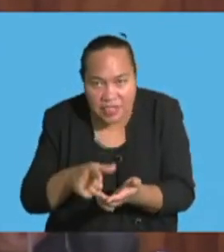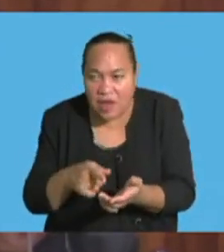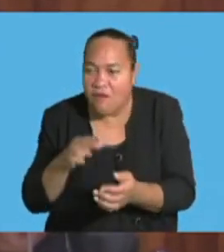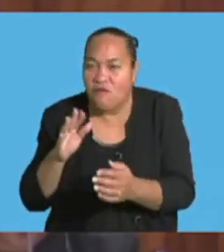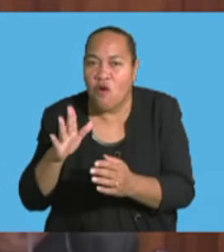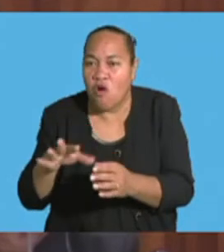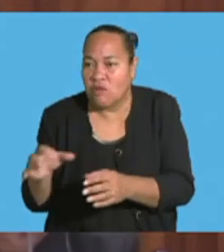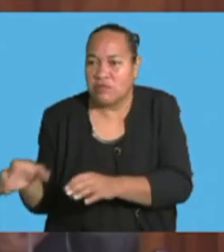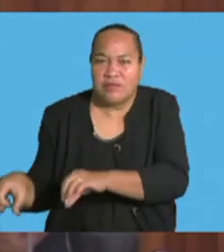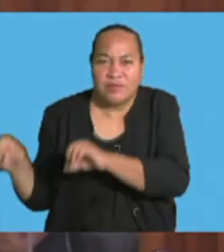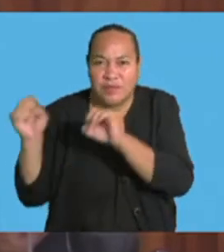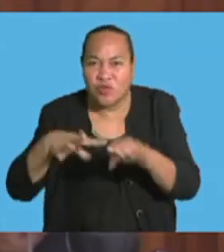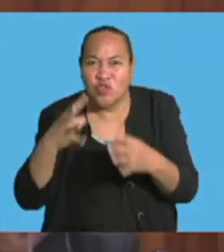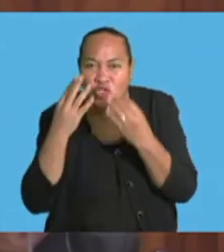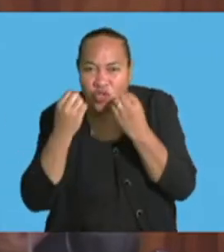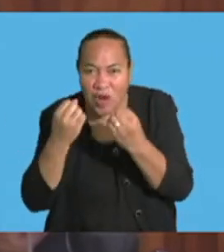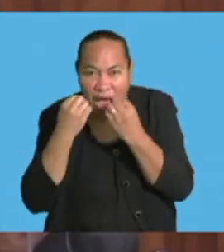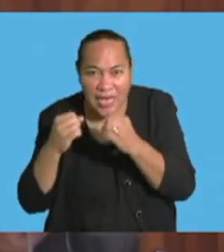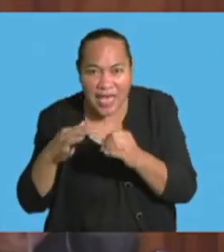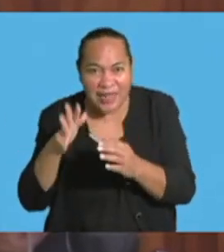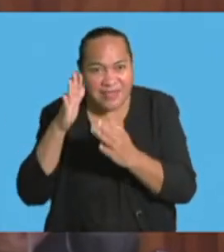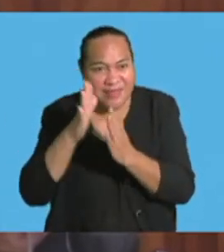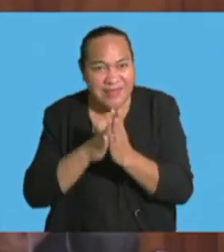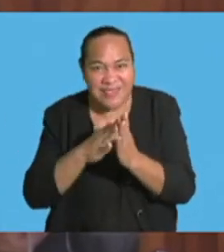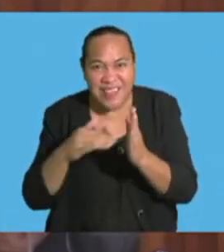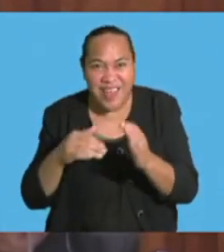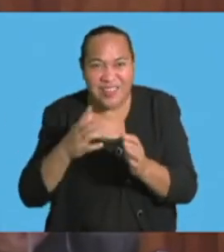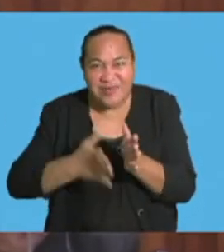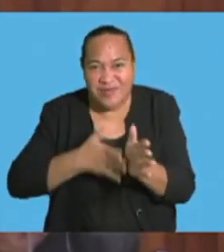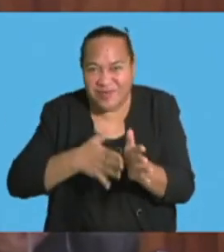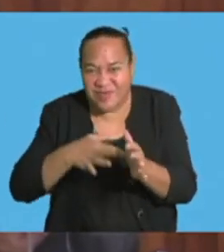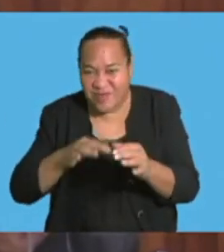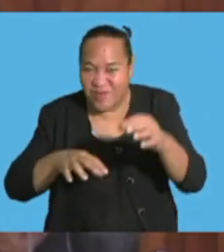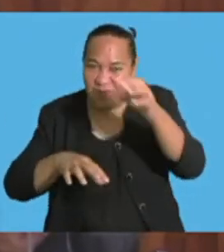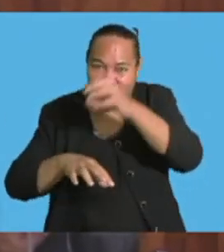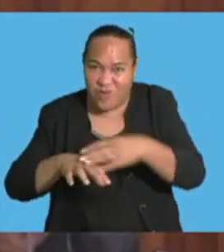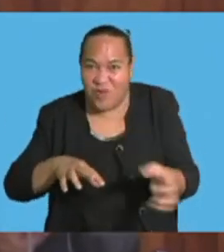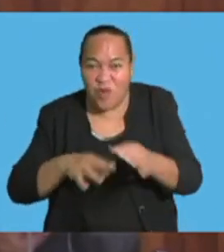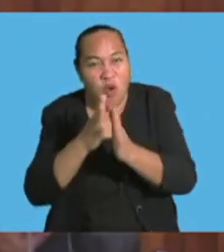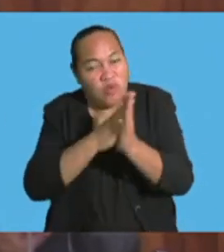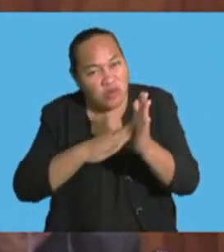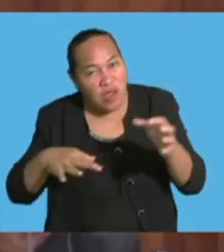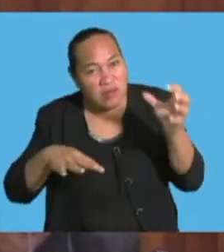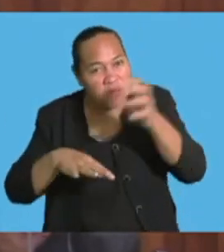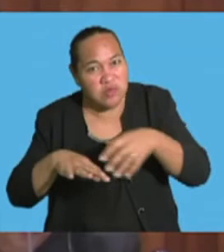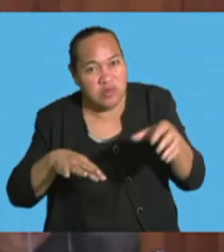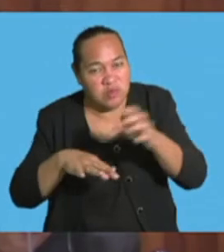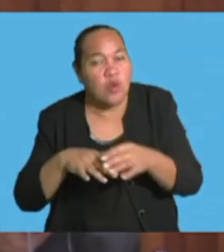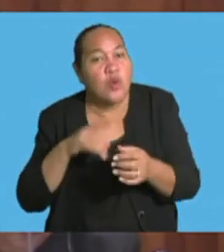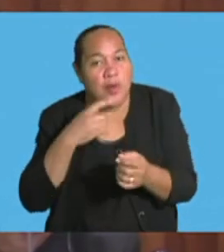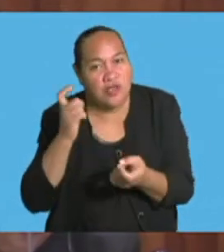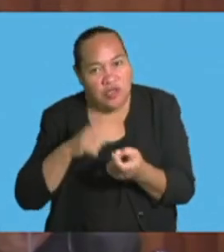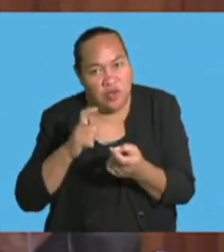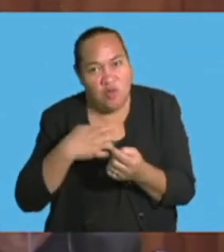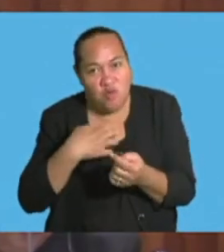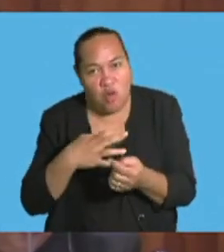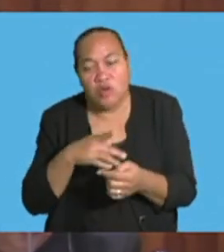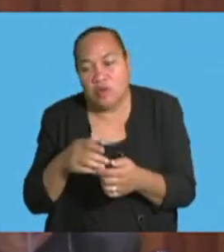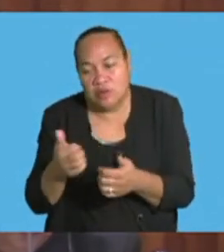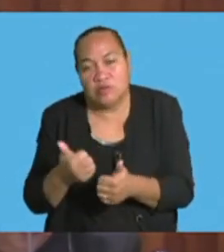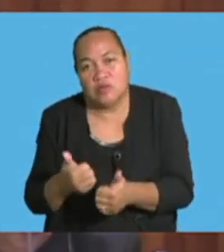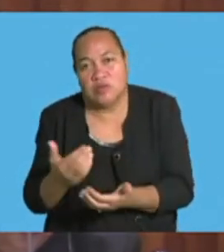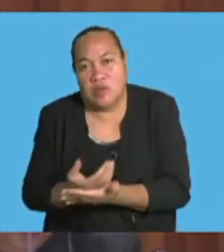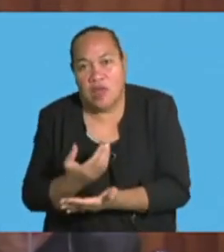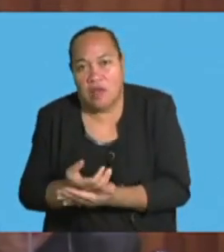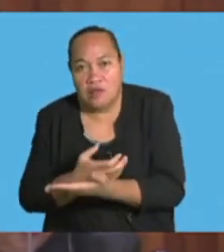cane. On the same note, by allocating 5.9 million for FSC to procure trucks will